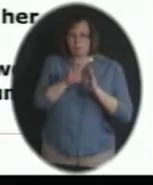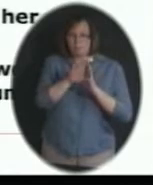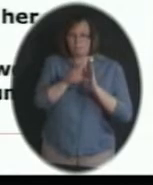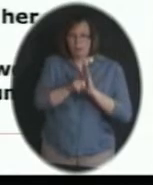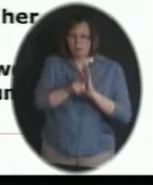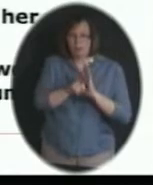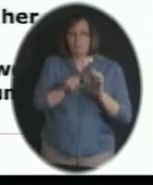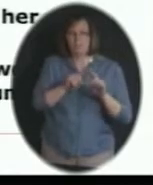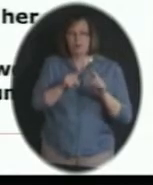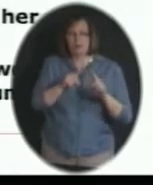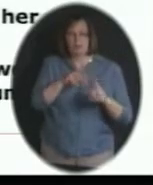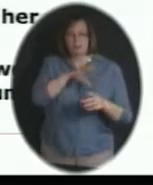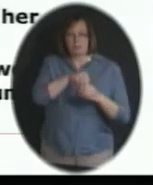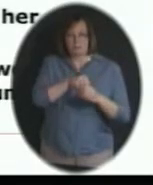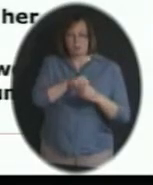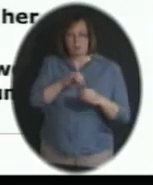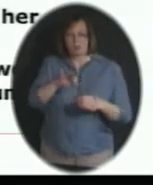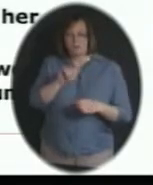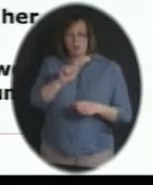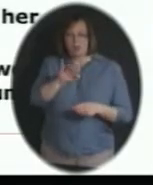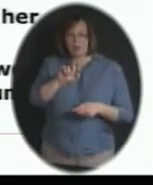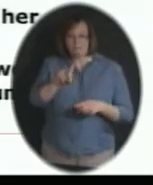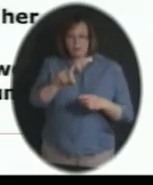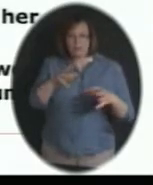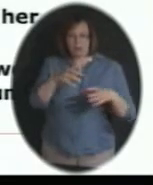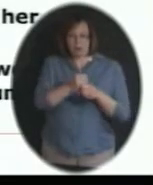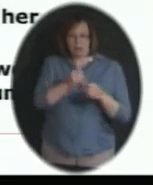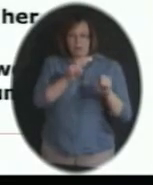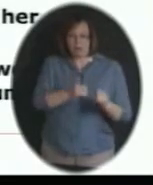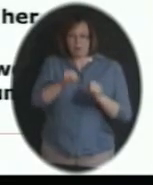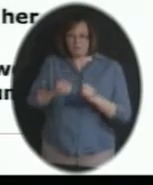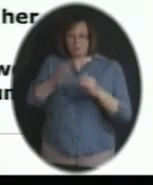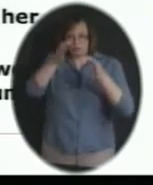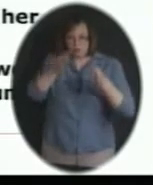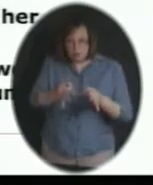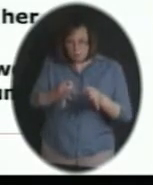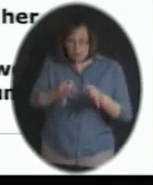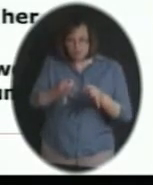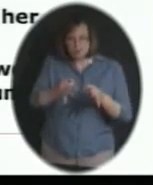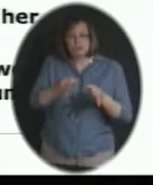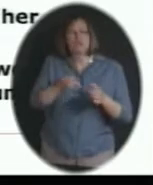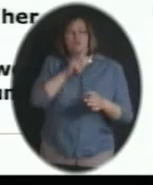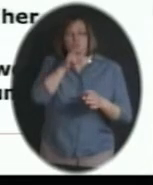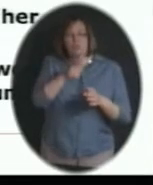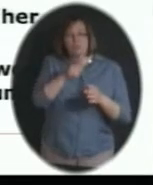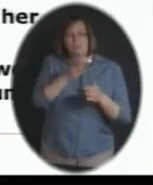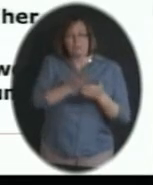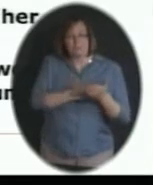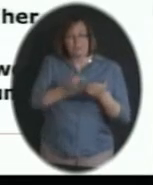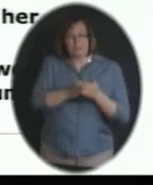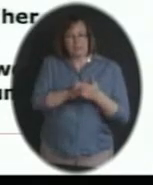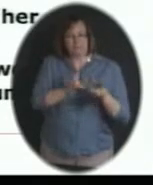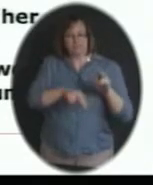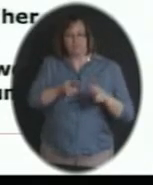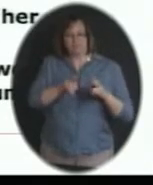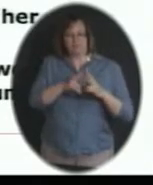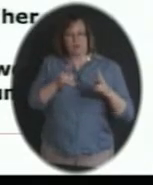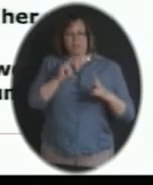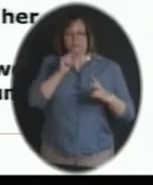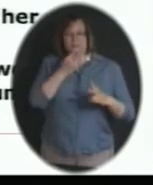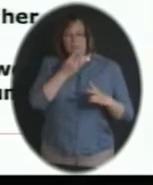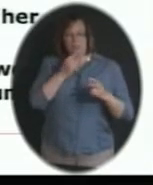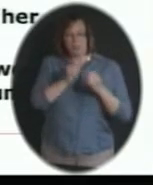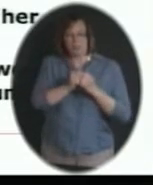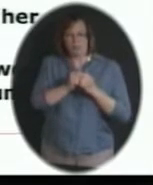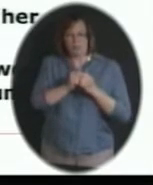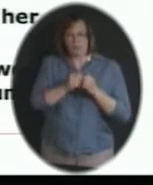But the component of the Avid acronym, the individual determination, is truly something that is looked at very seriously